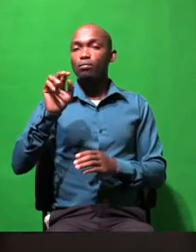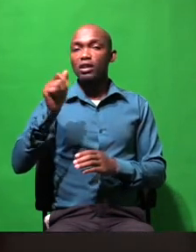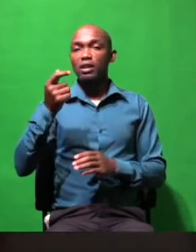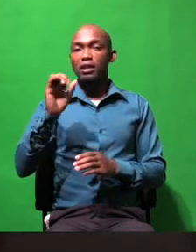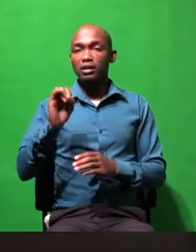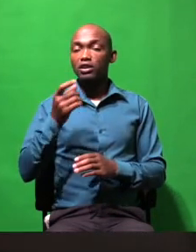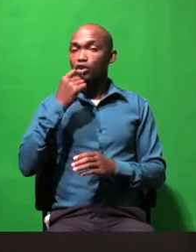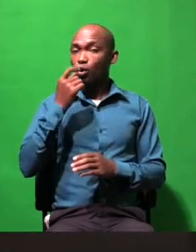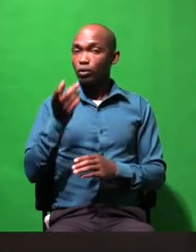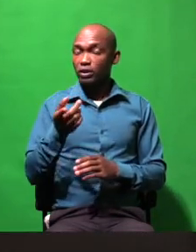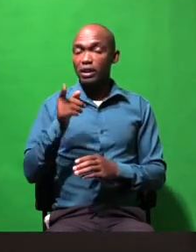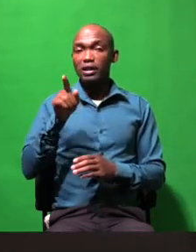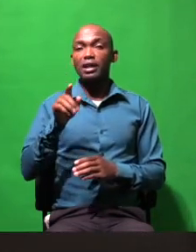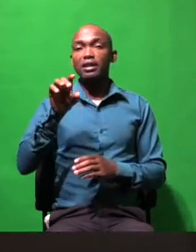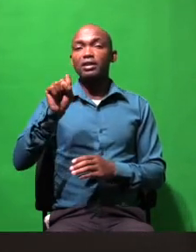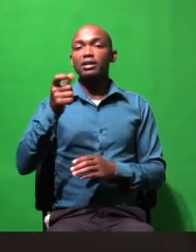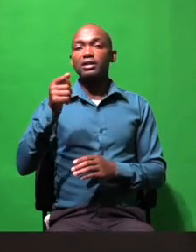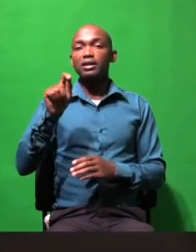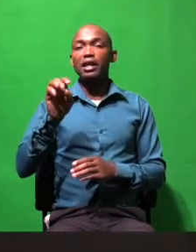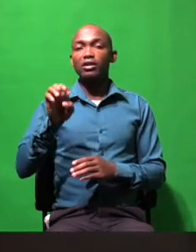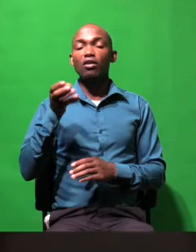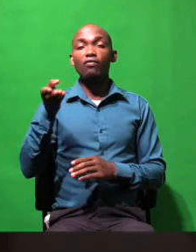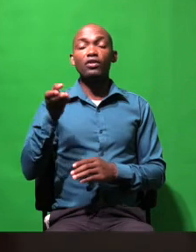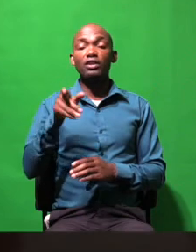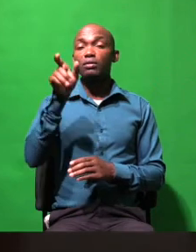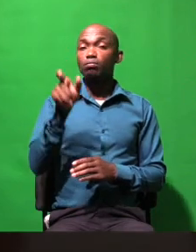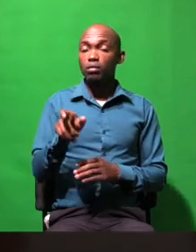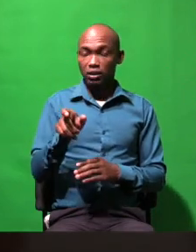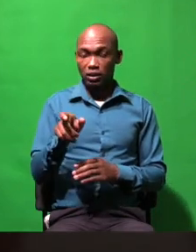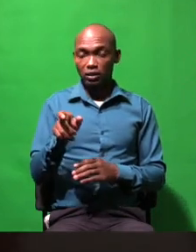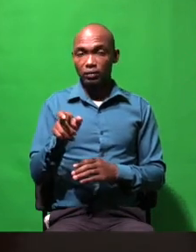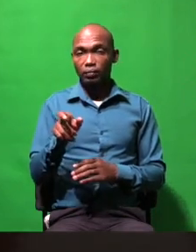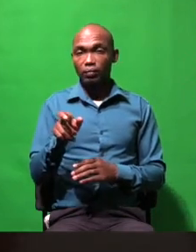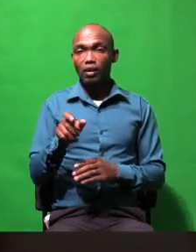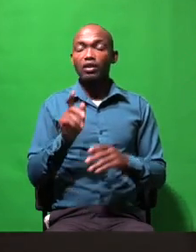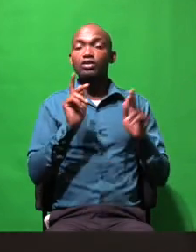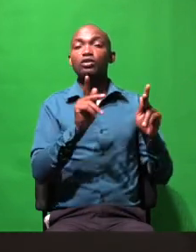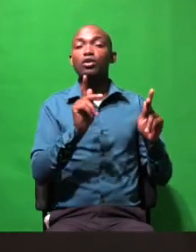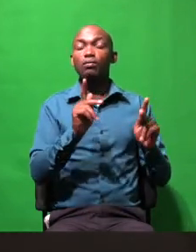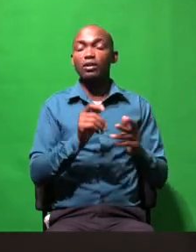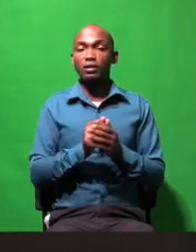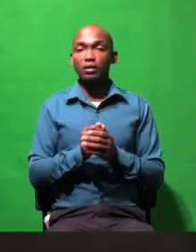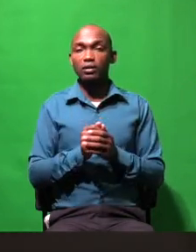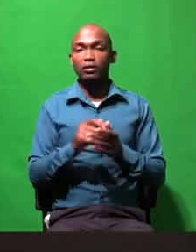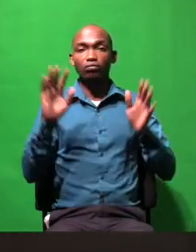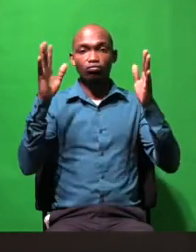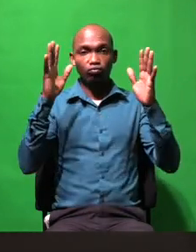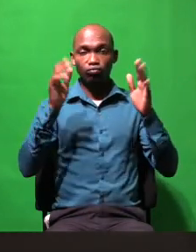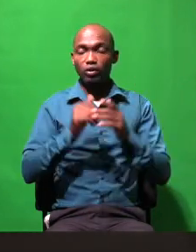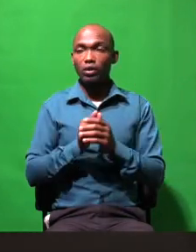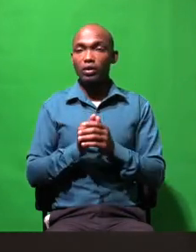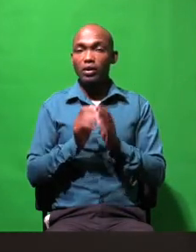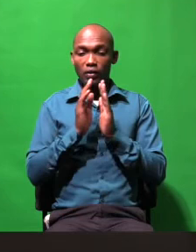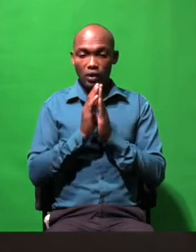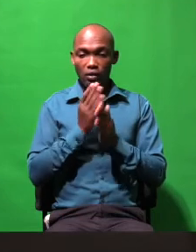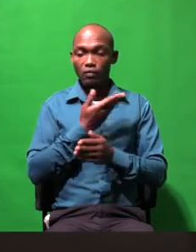we say the state of this person is normal. Good. Clap one.